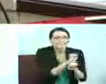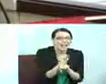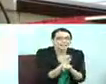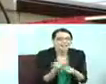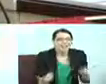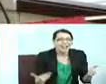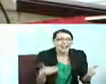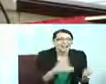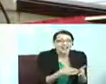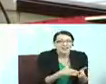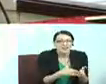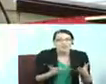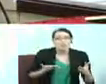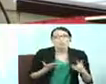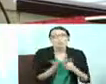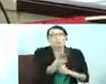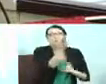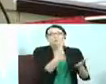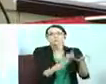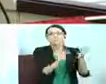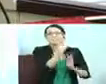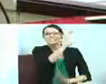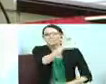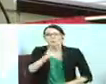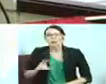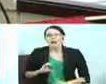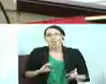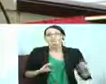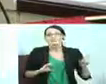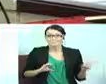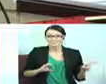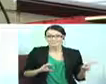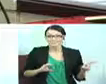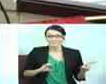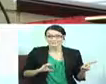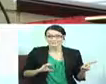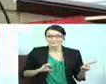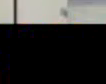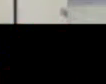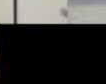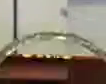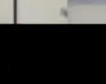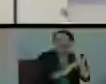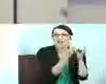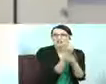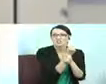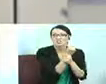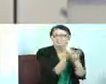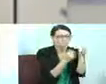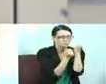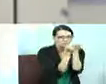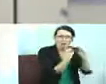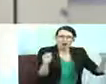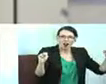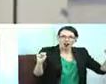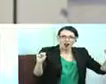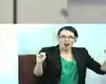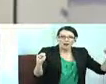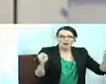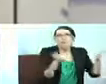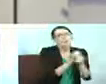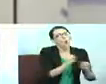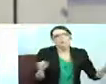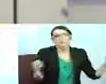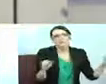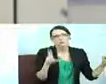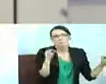In Jesus Christ, the shackles of our slavery to sin and death have been broken. We no longer